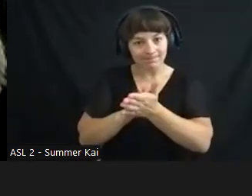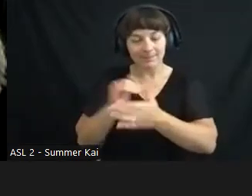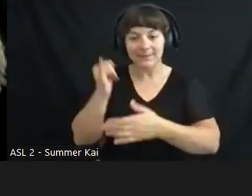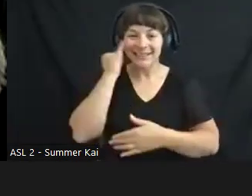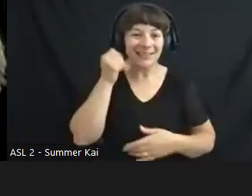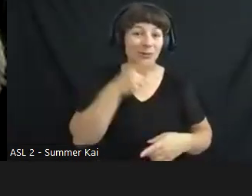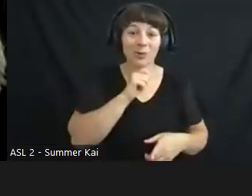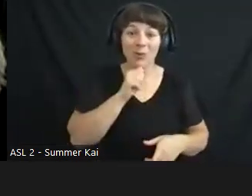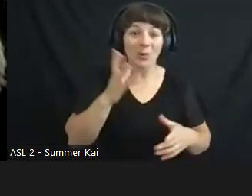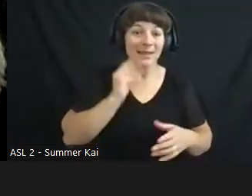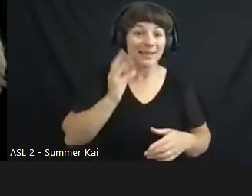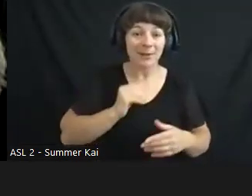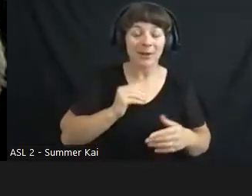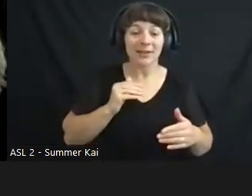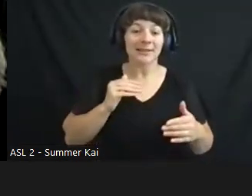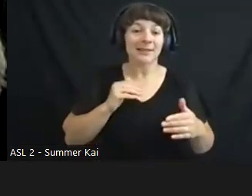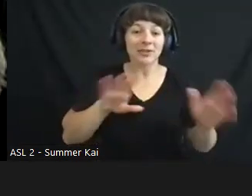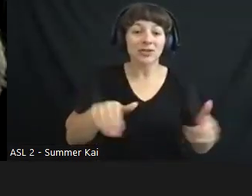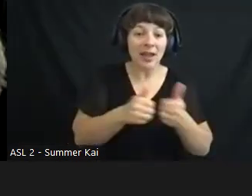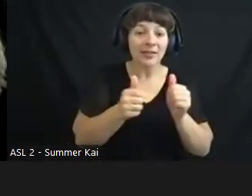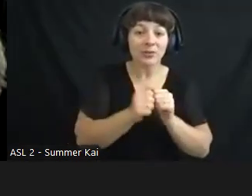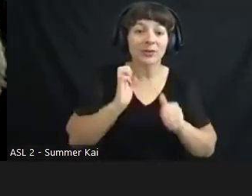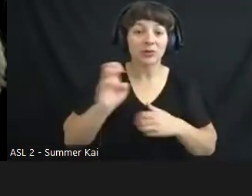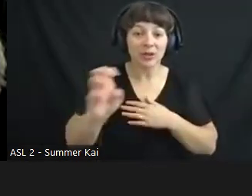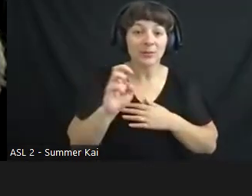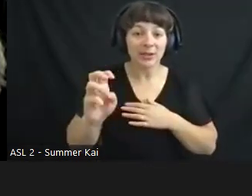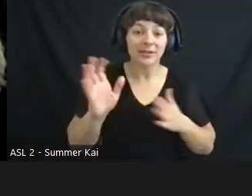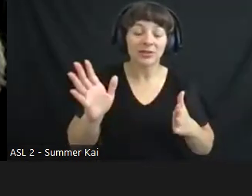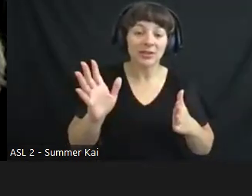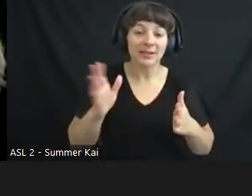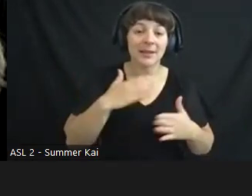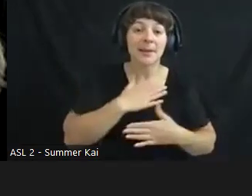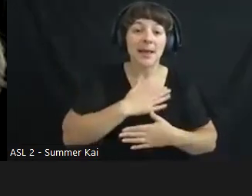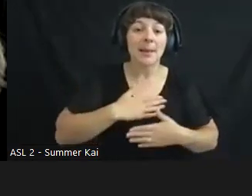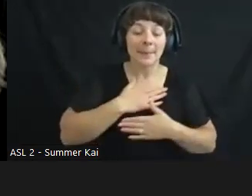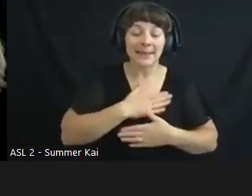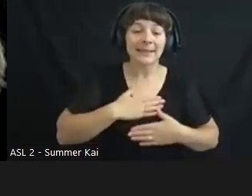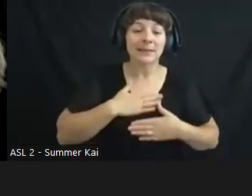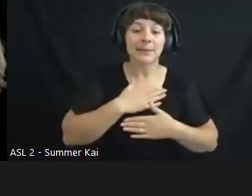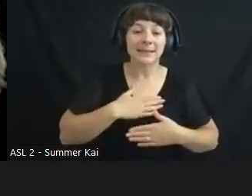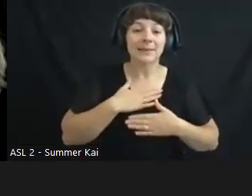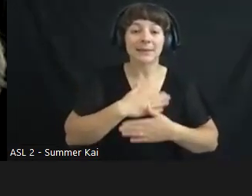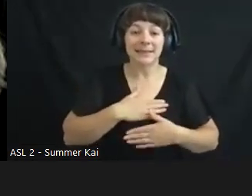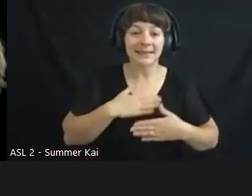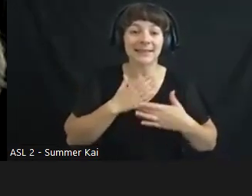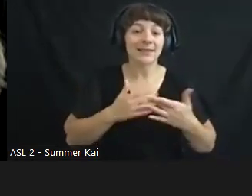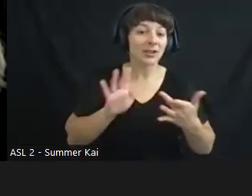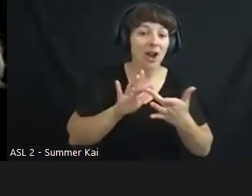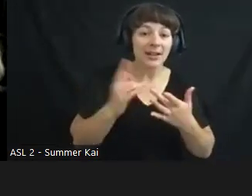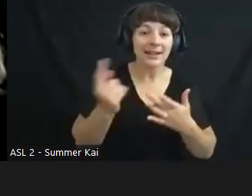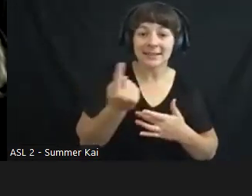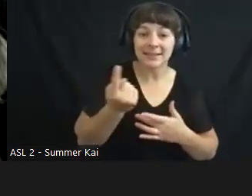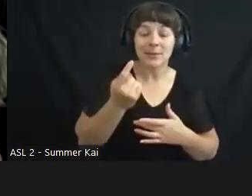in transportation, but you know somebody who is, to please look into joining DACLAC, to please look into joining that transportation